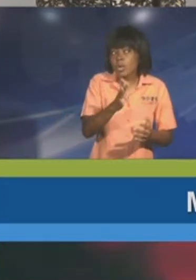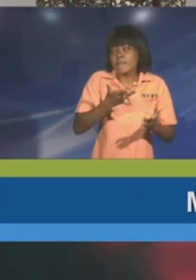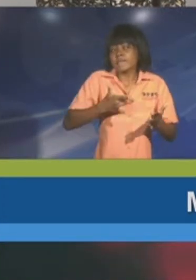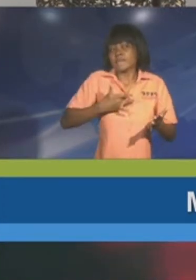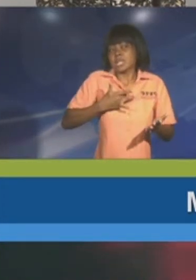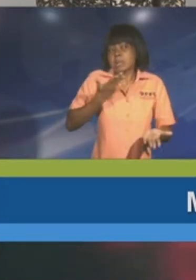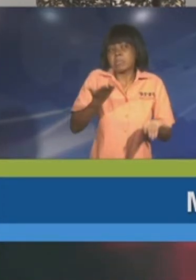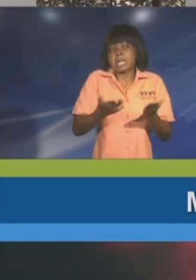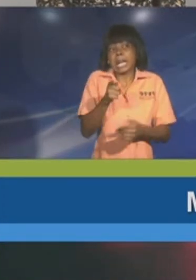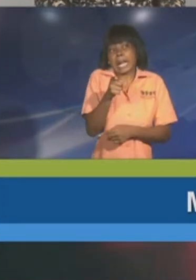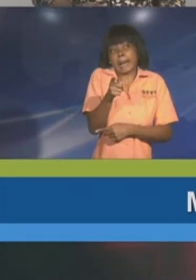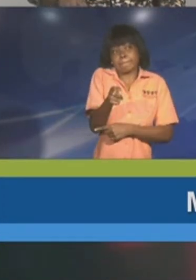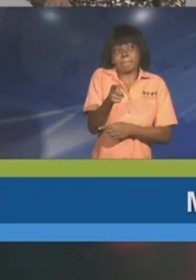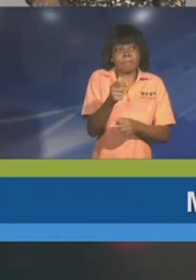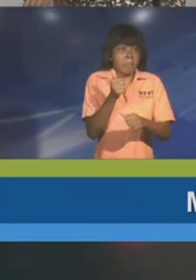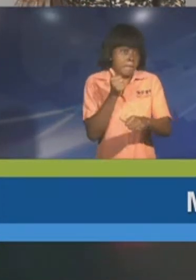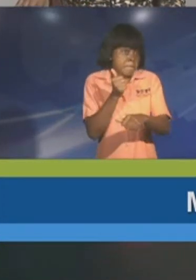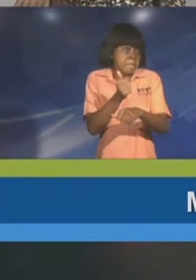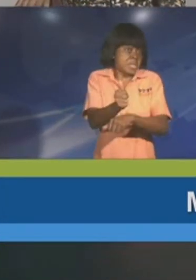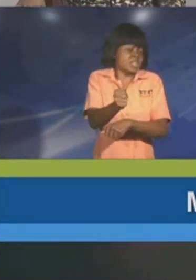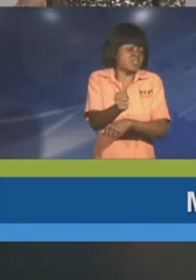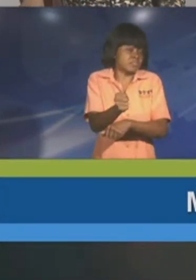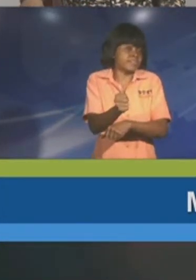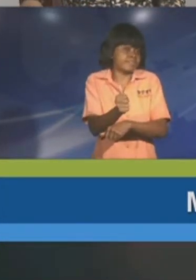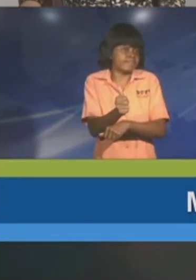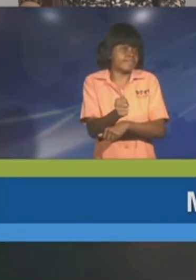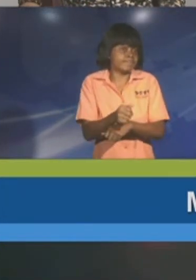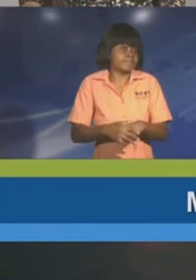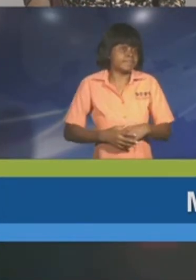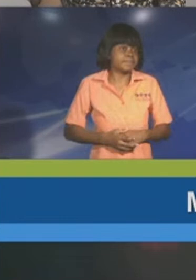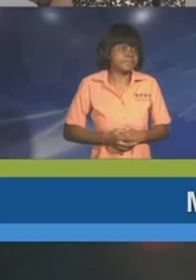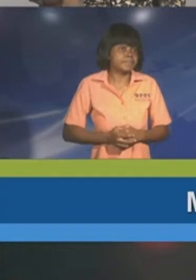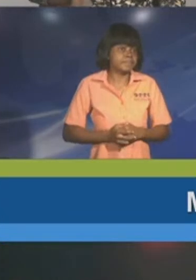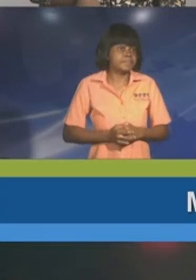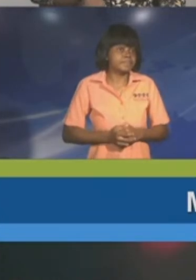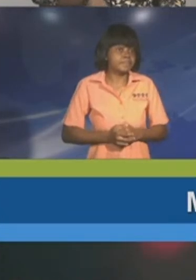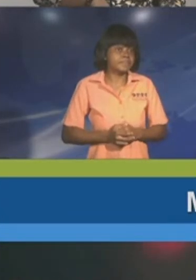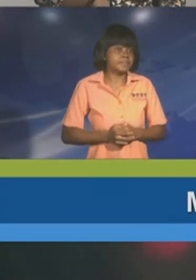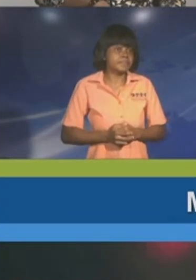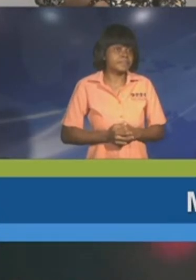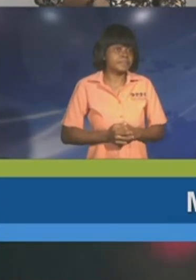case in Singapore, the 10-month-old who had COVID in December,